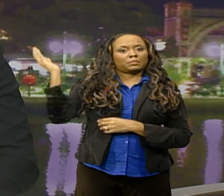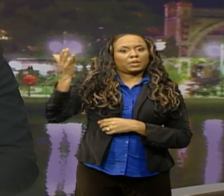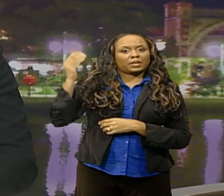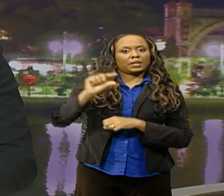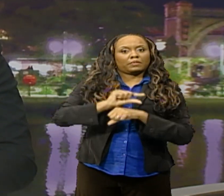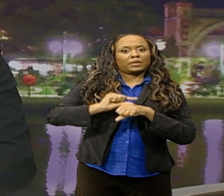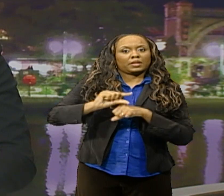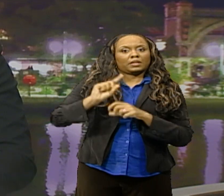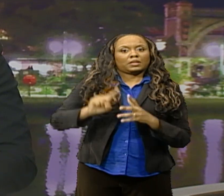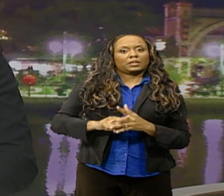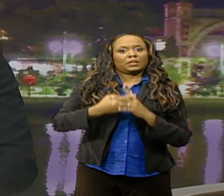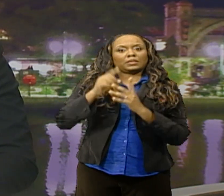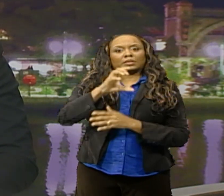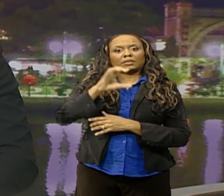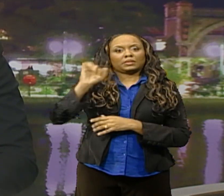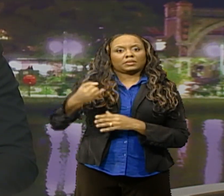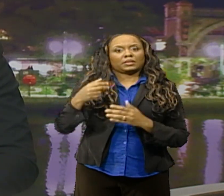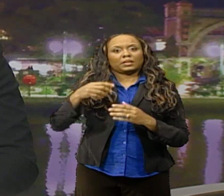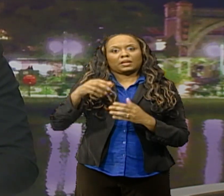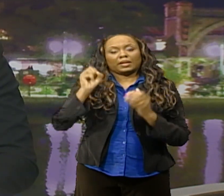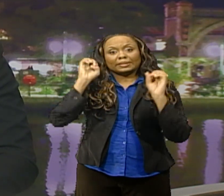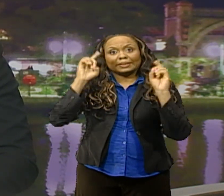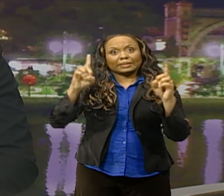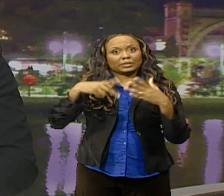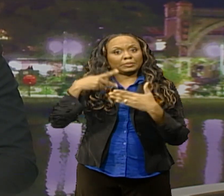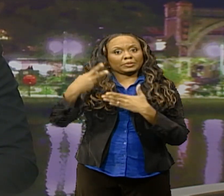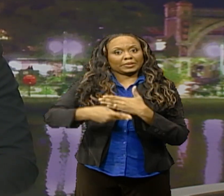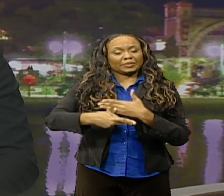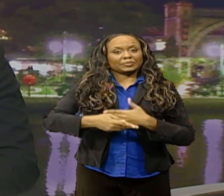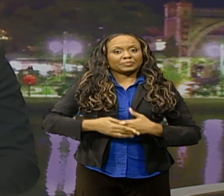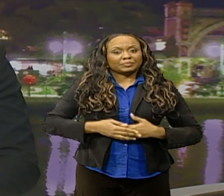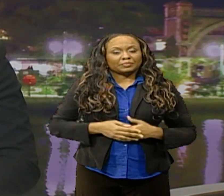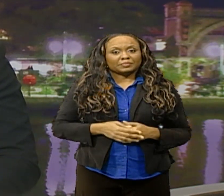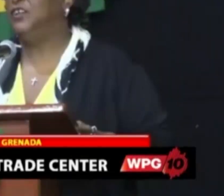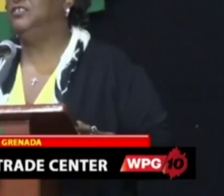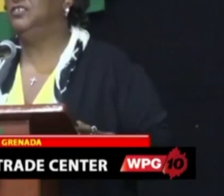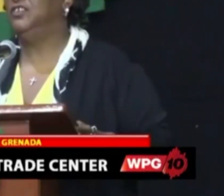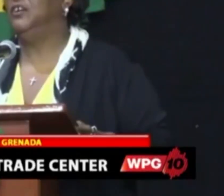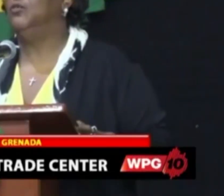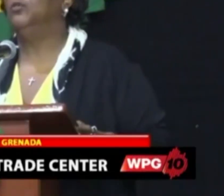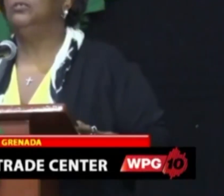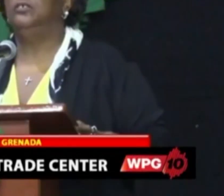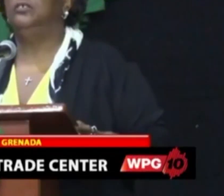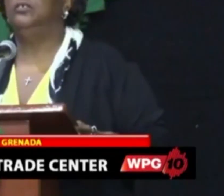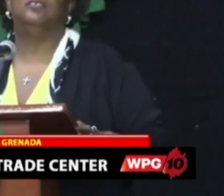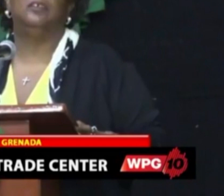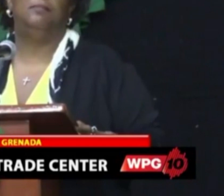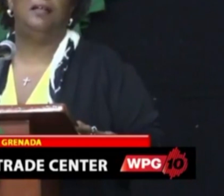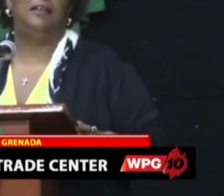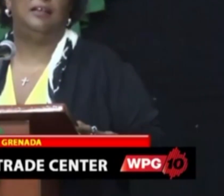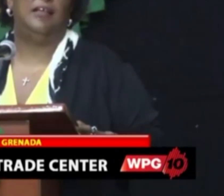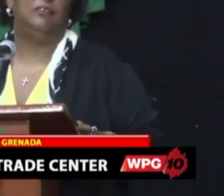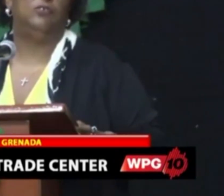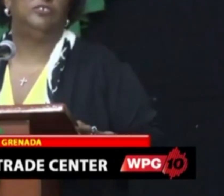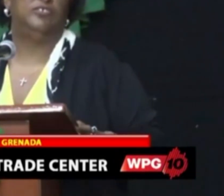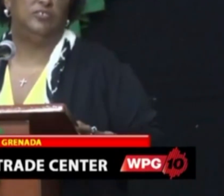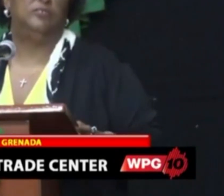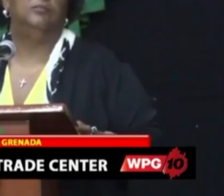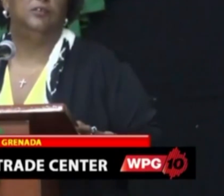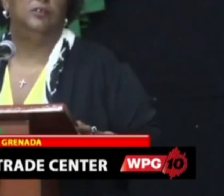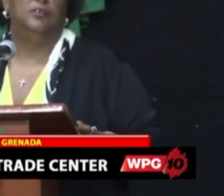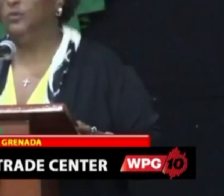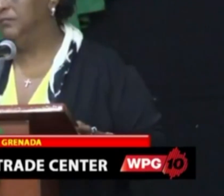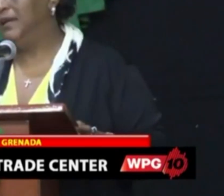of the CCJ public education program. We should invite judges in our own domestic appellate and high court